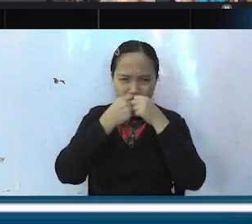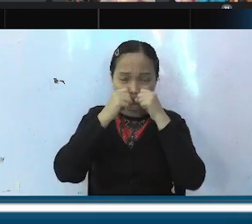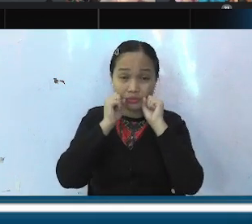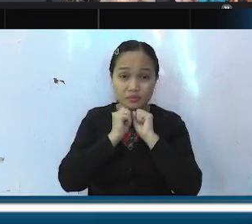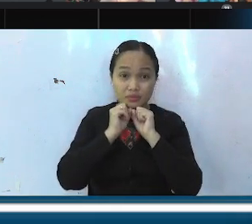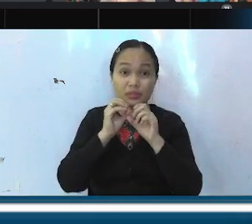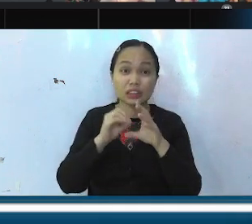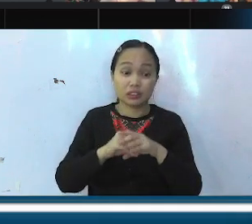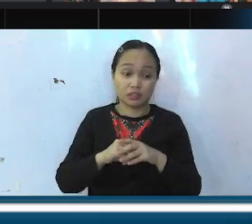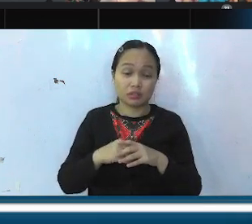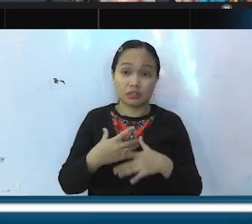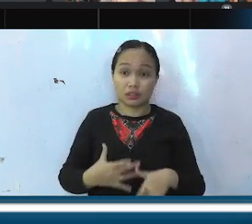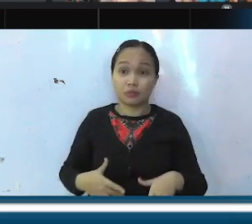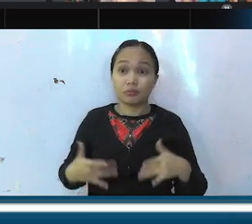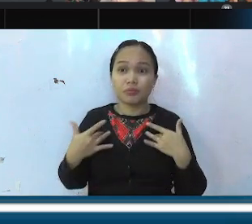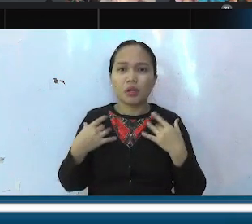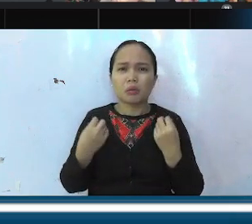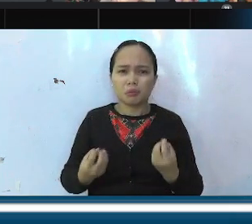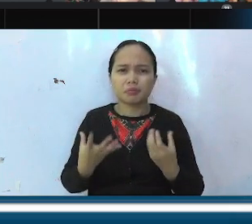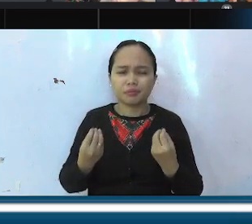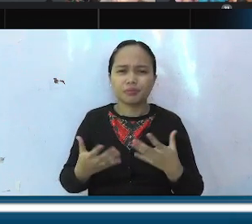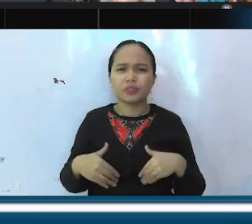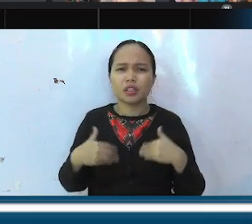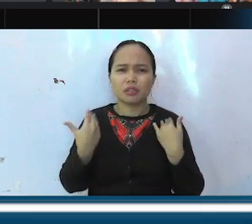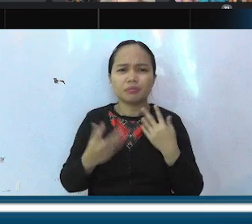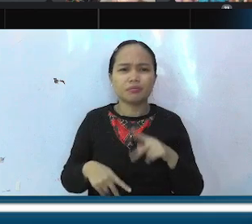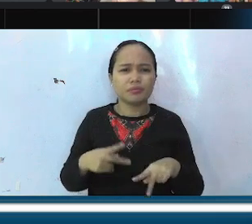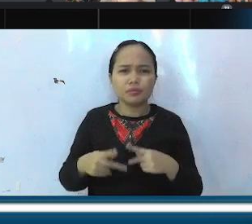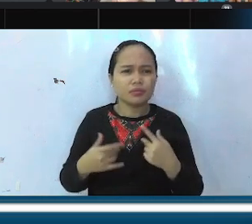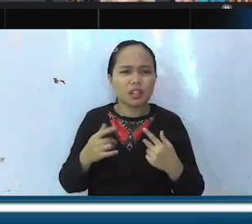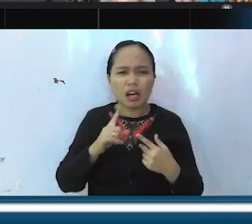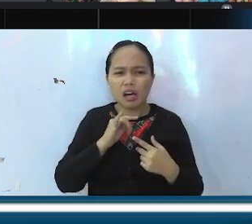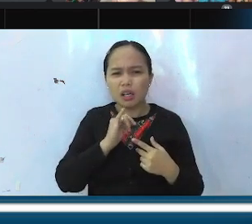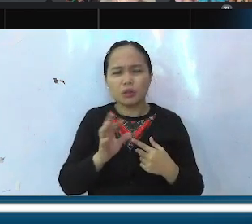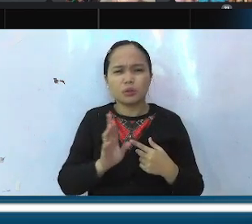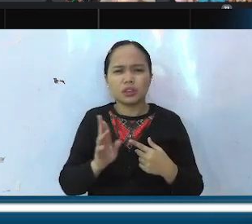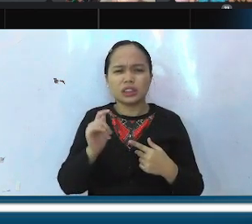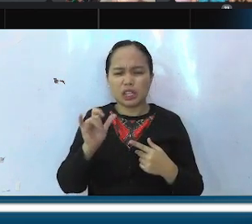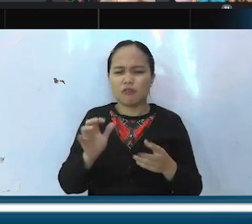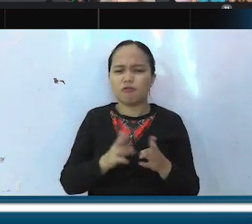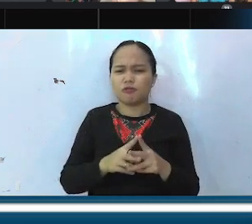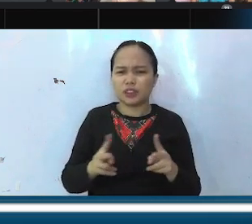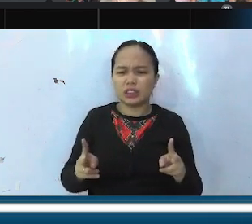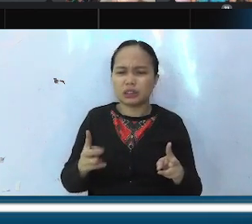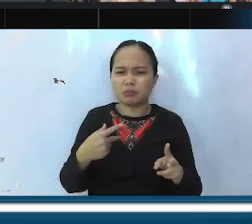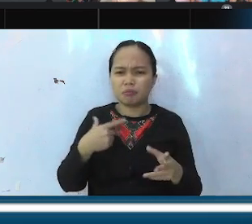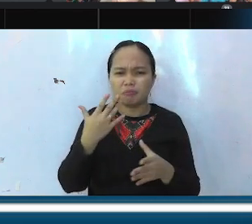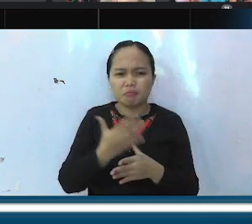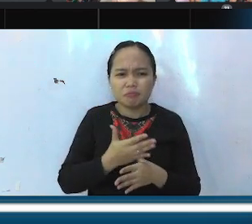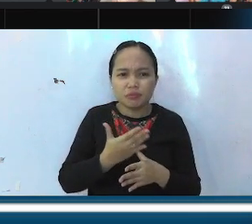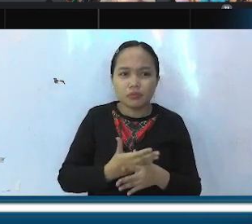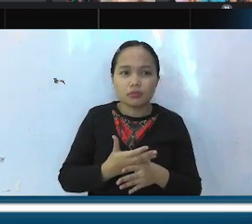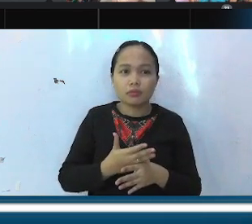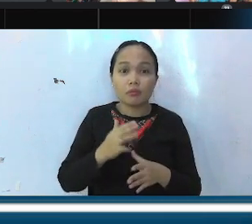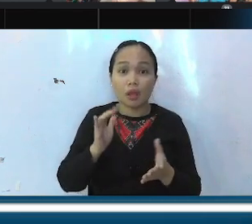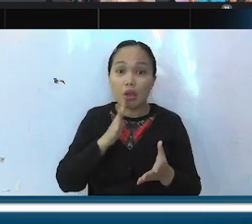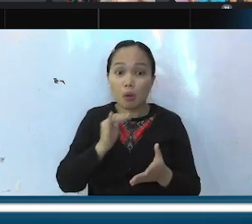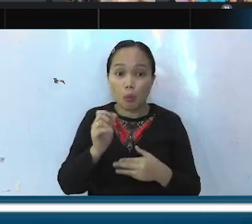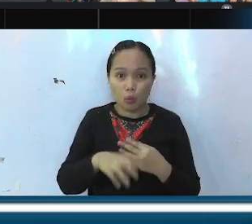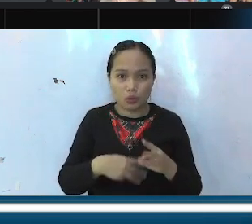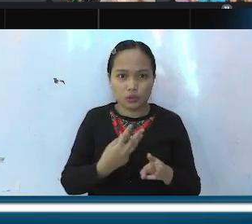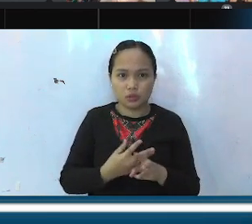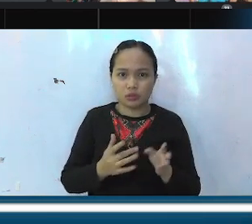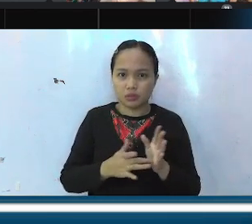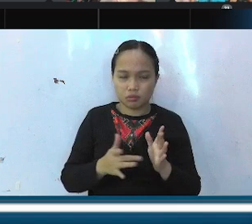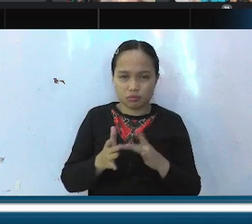times today, a lot of young people, Christian young people today, you know, they're really sidetracked by world's Christianity.